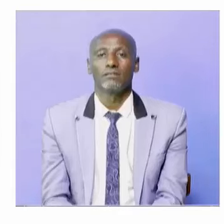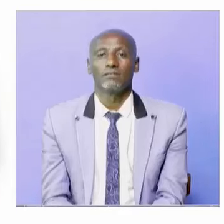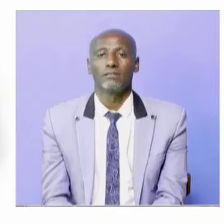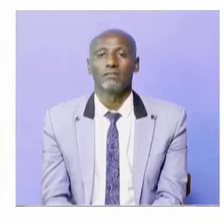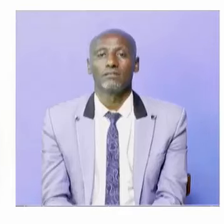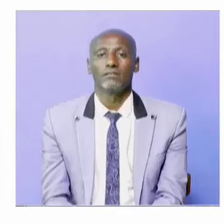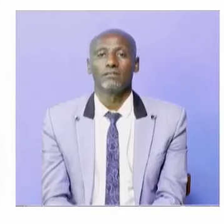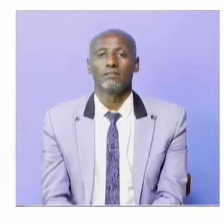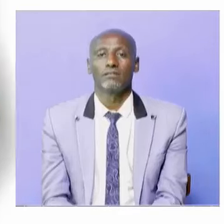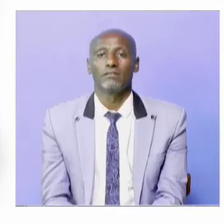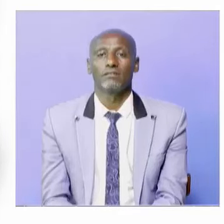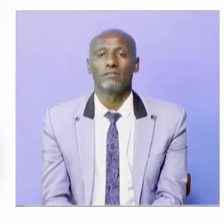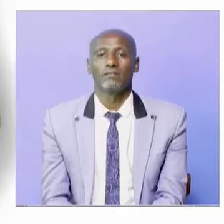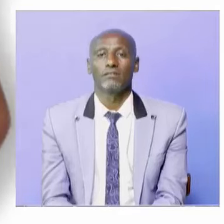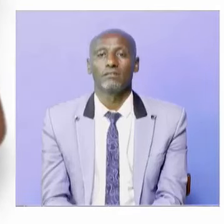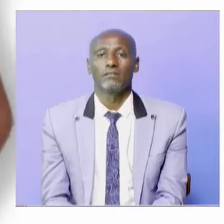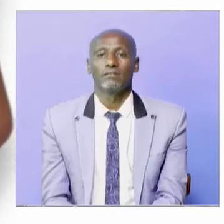Time wisely.